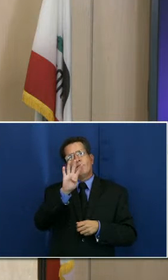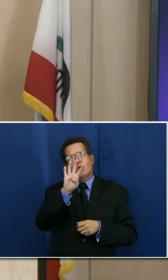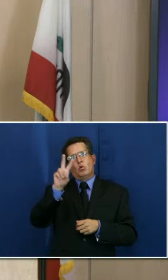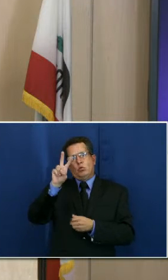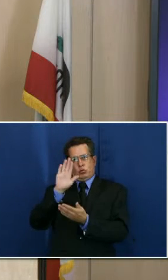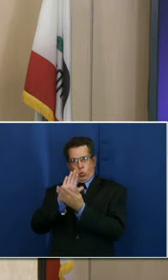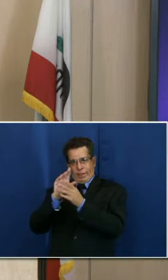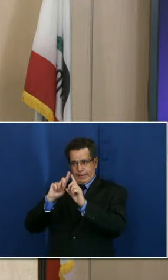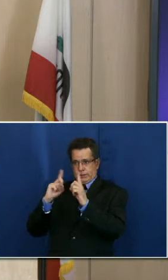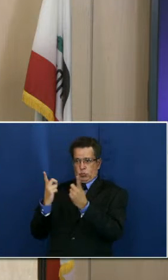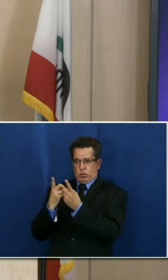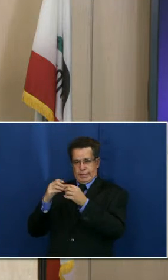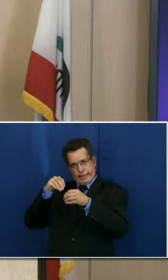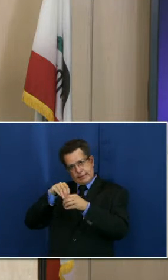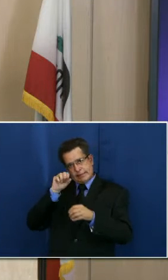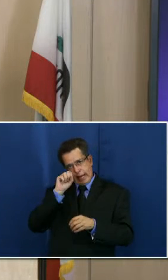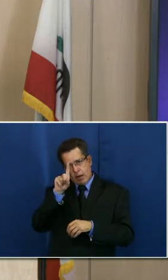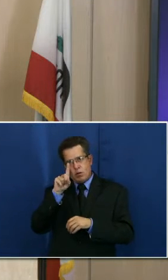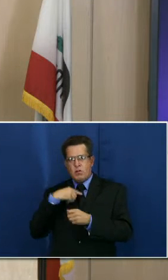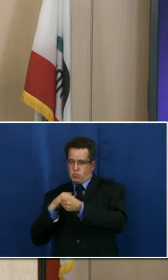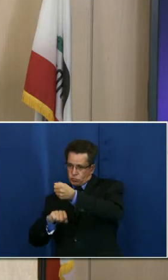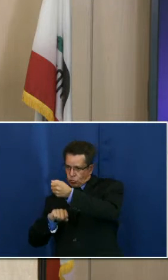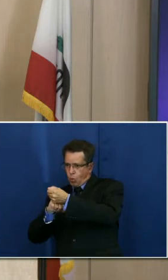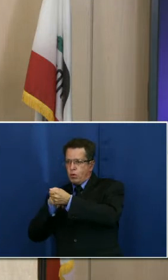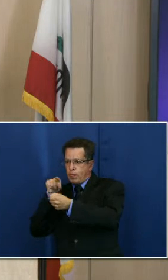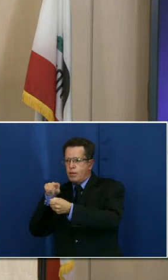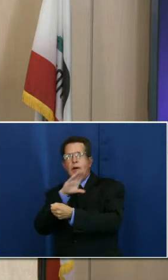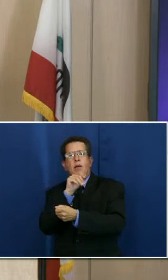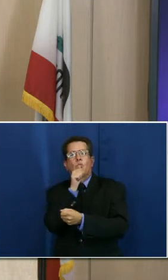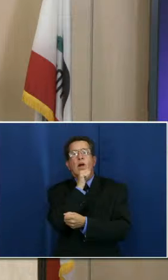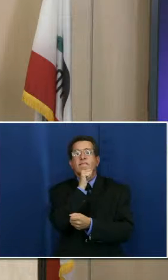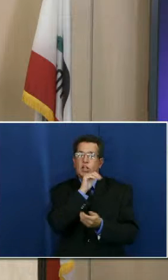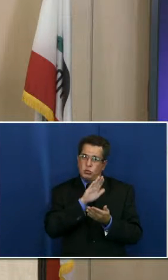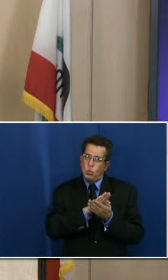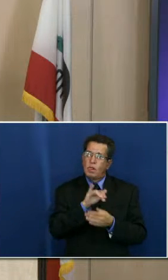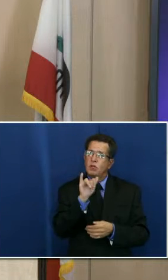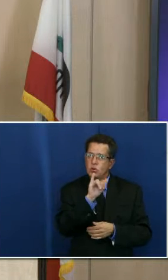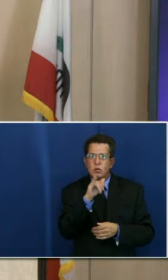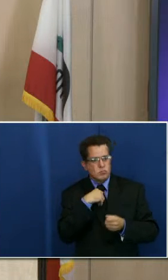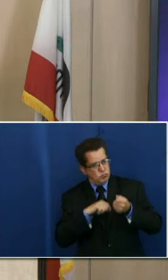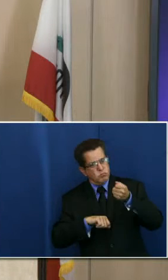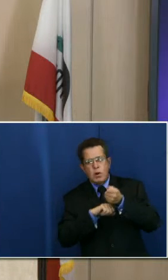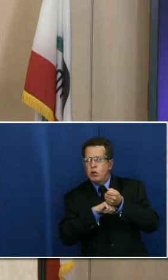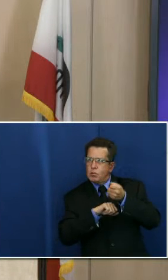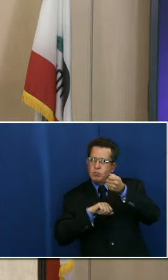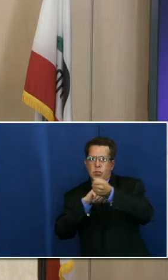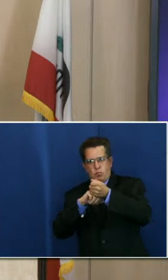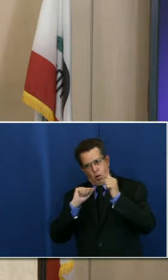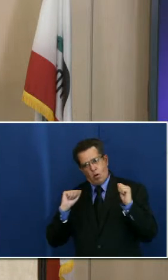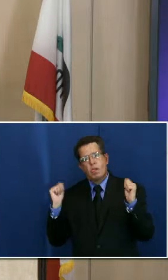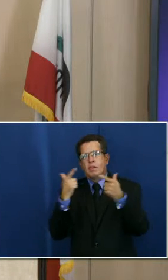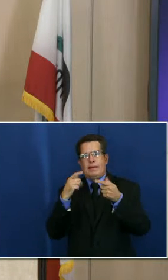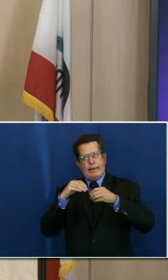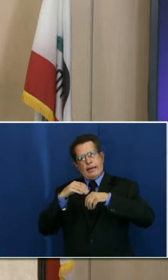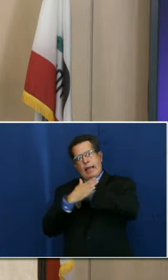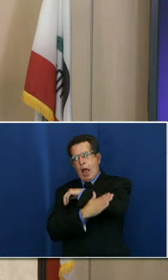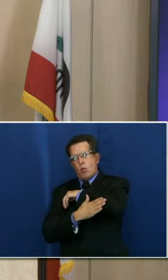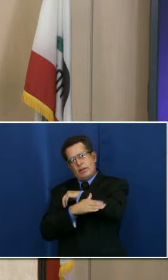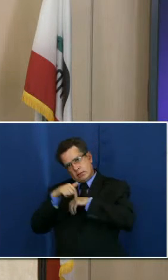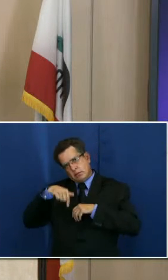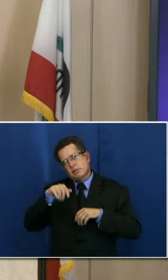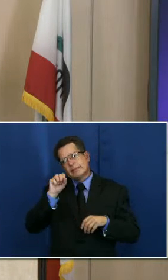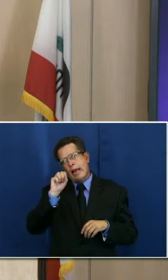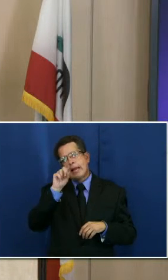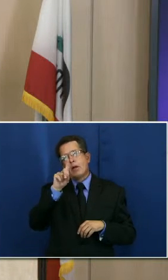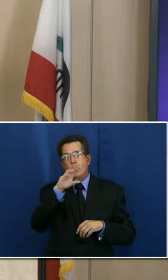school districts in San Diego County, but also to the private and charter schools throughout San Diego County. As it relates to the tiers,